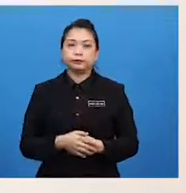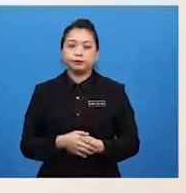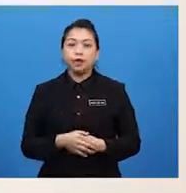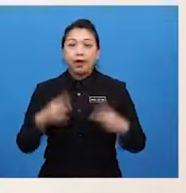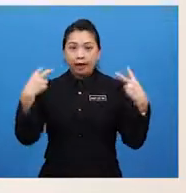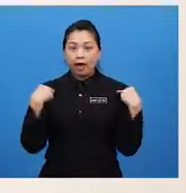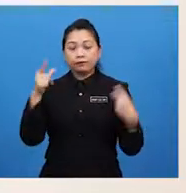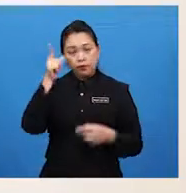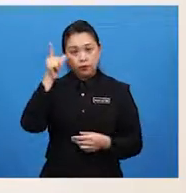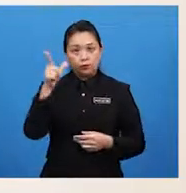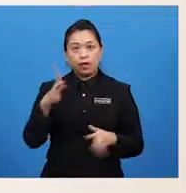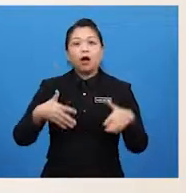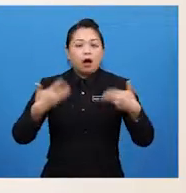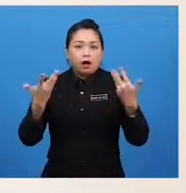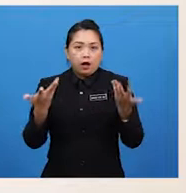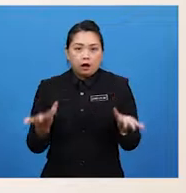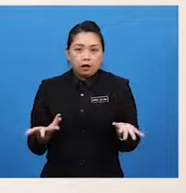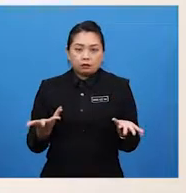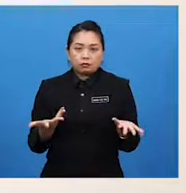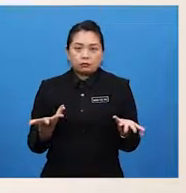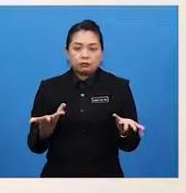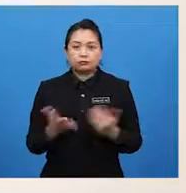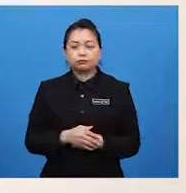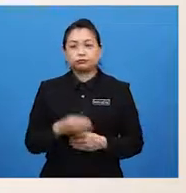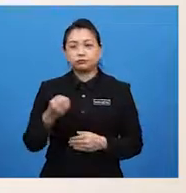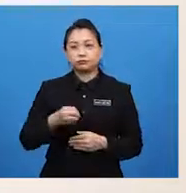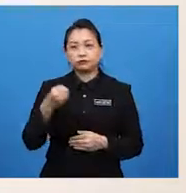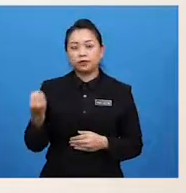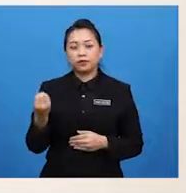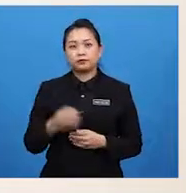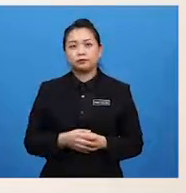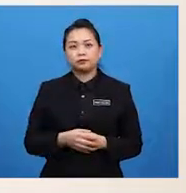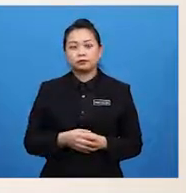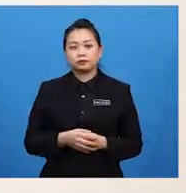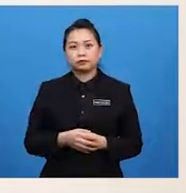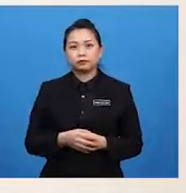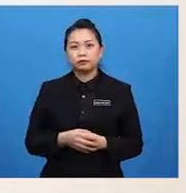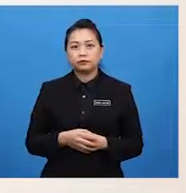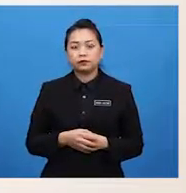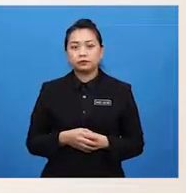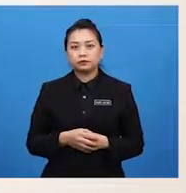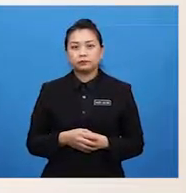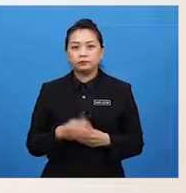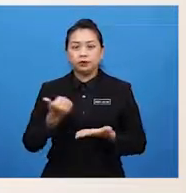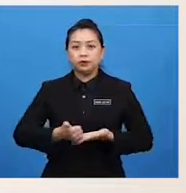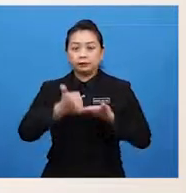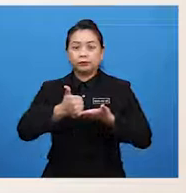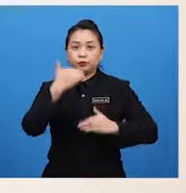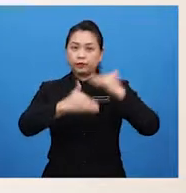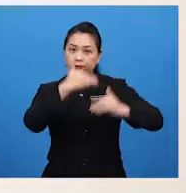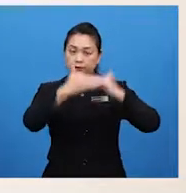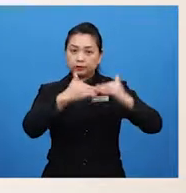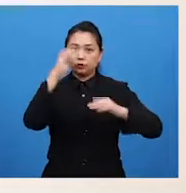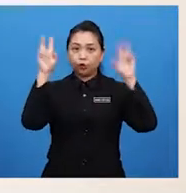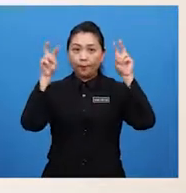Have a look at how the other sentences in the paragraph help to develop the topic